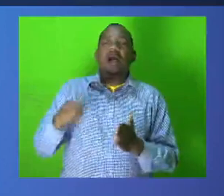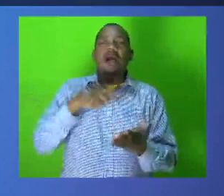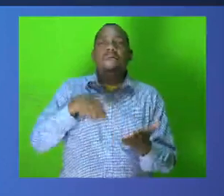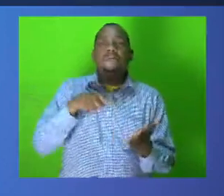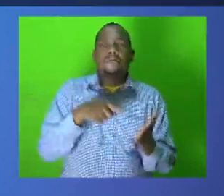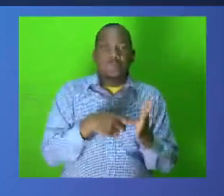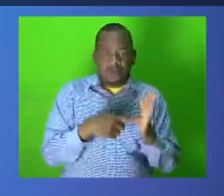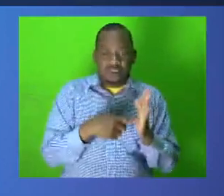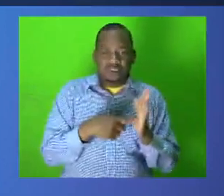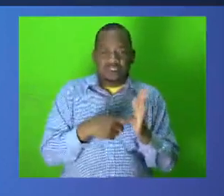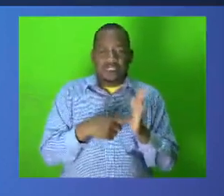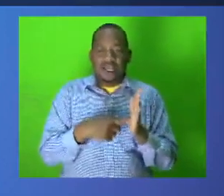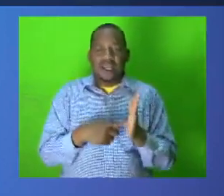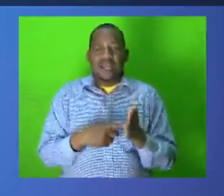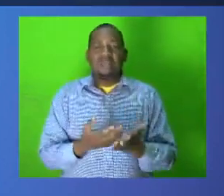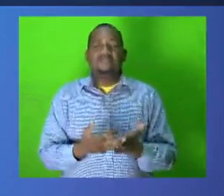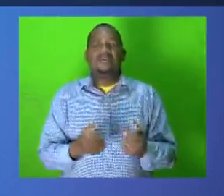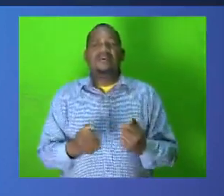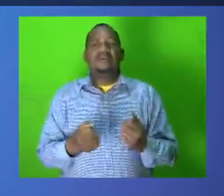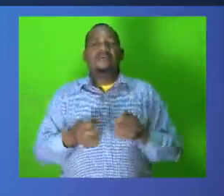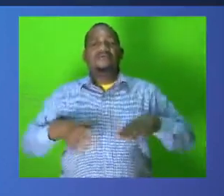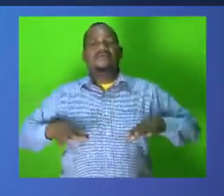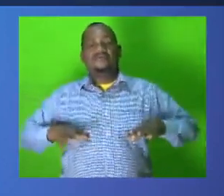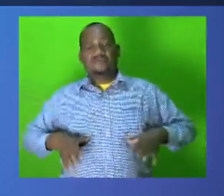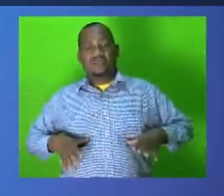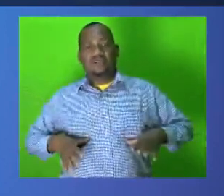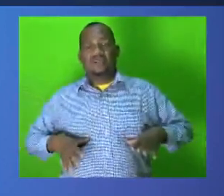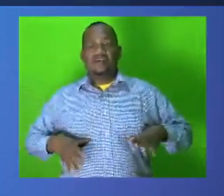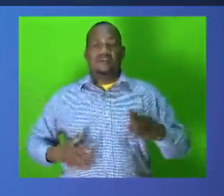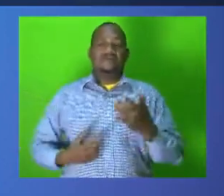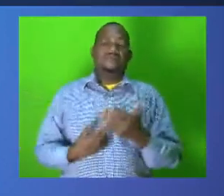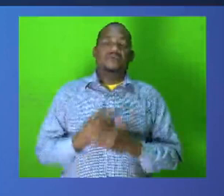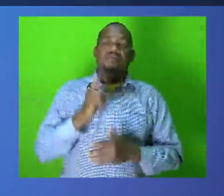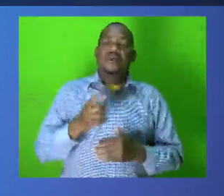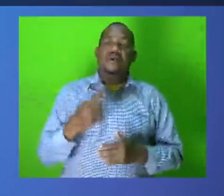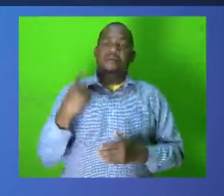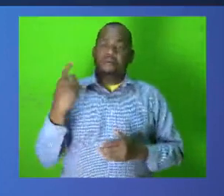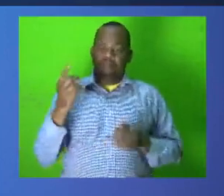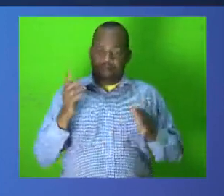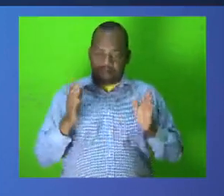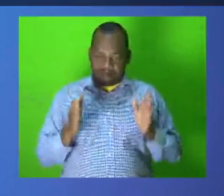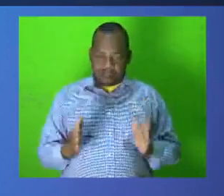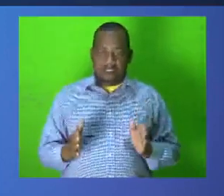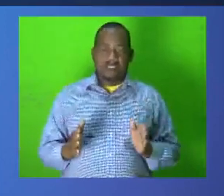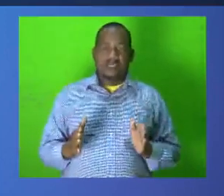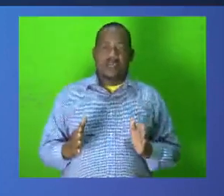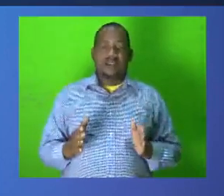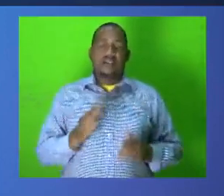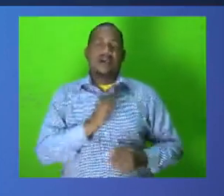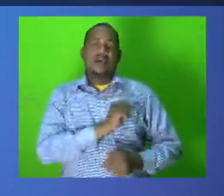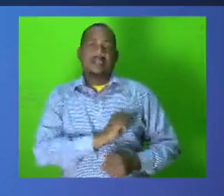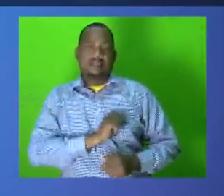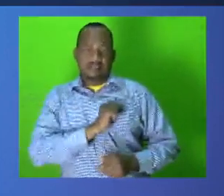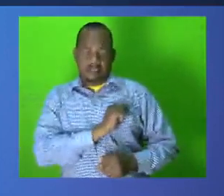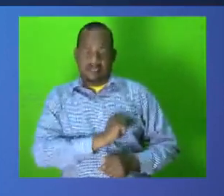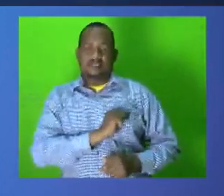personal interest or influence in a conducting research. Avoiding personal